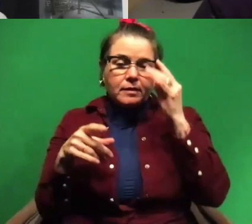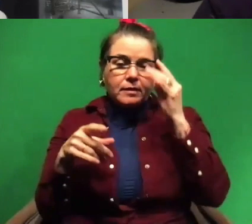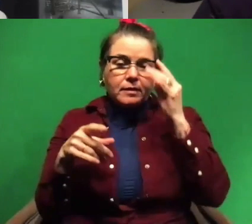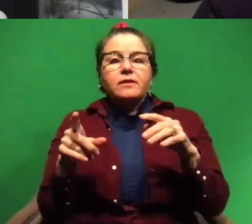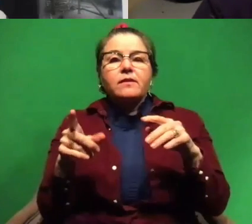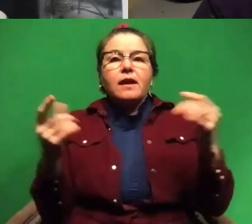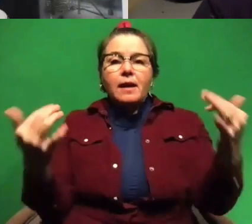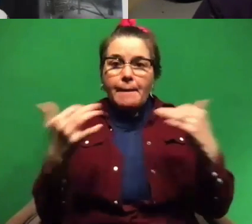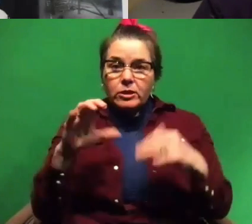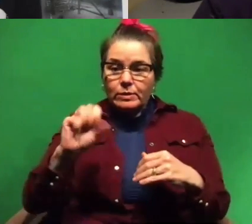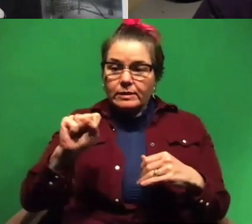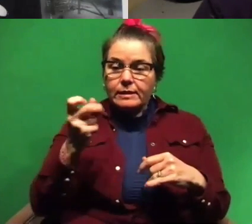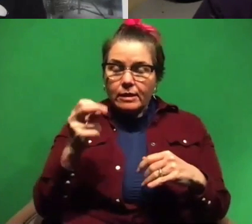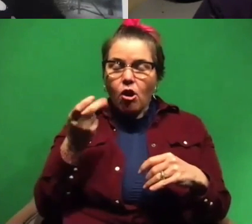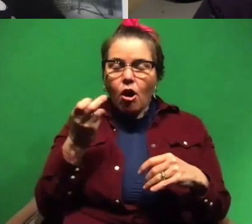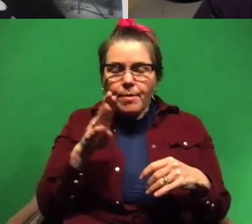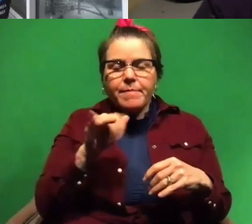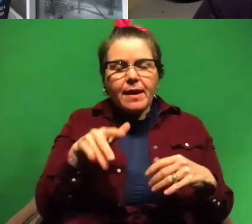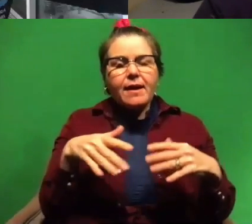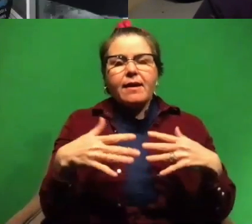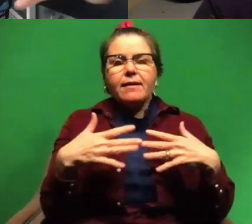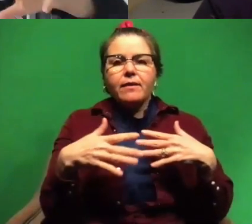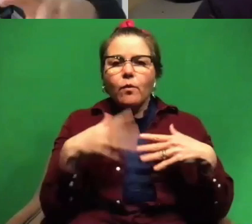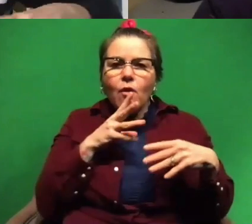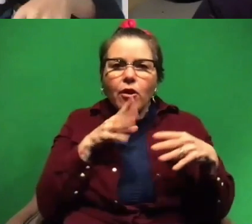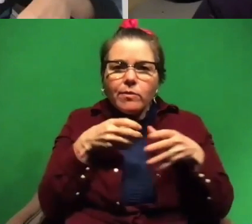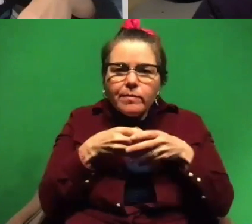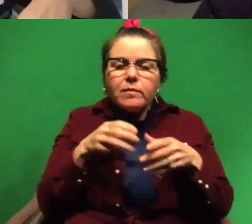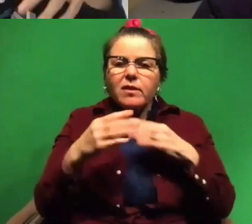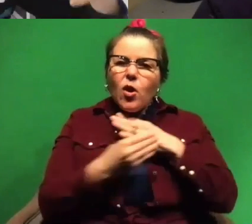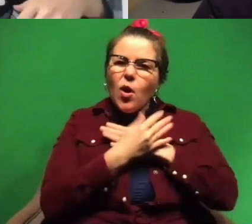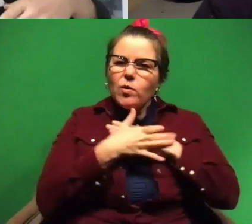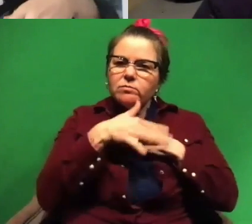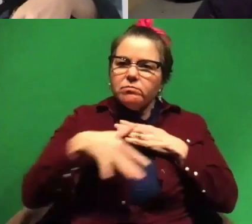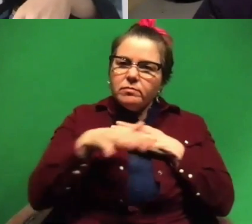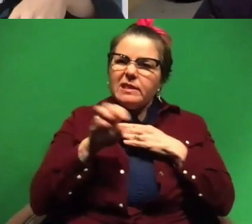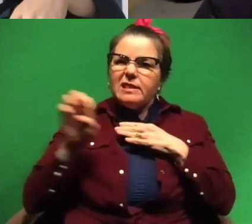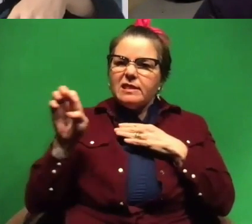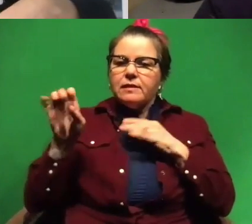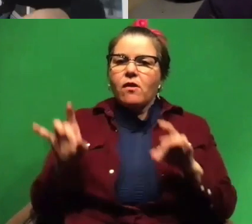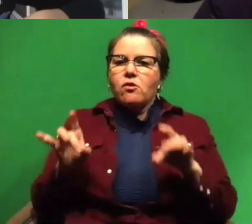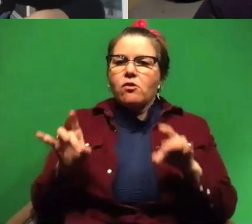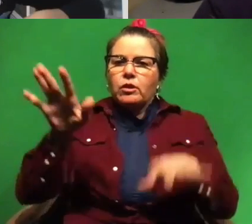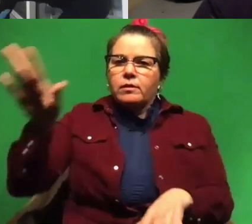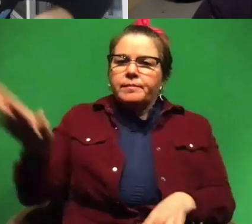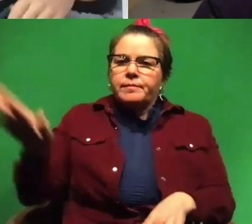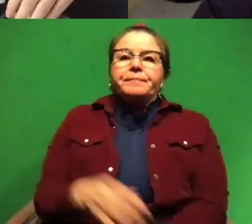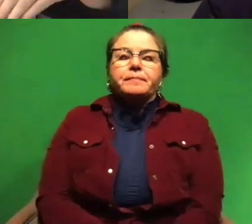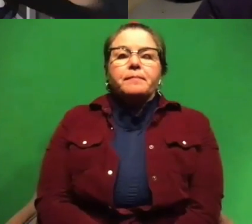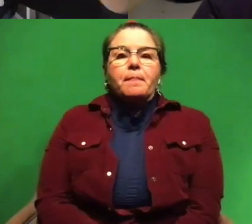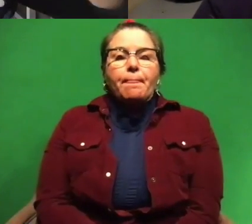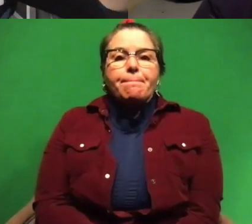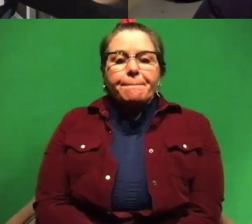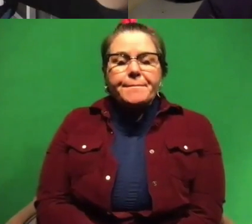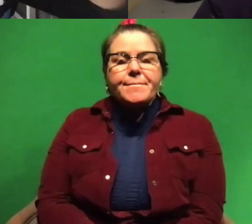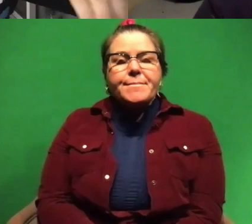Sydney's harbors and bays and Jervis Bay and all of these coastal areas along the east coast of Australia. And it's